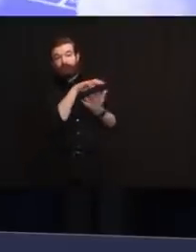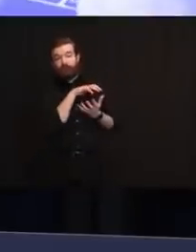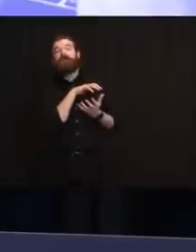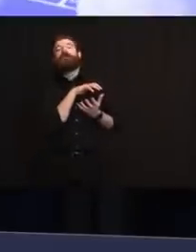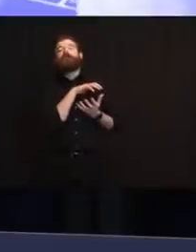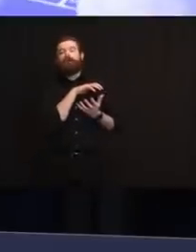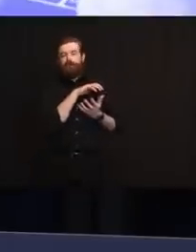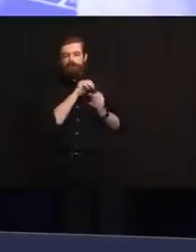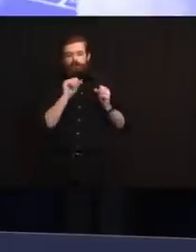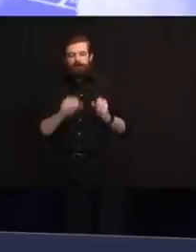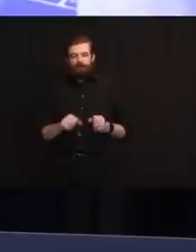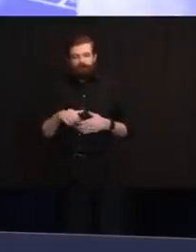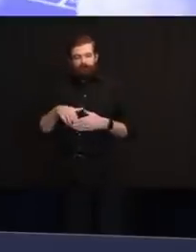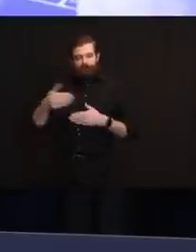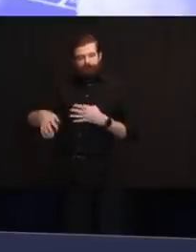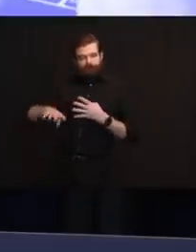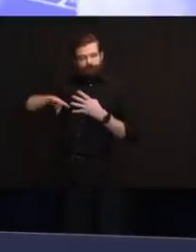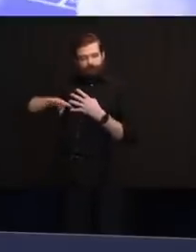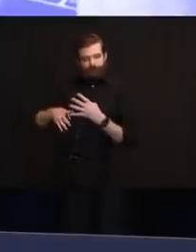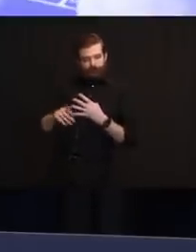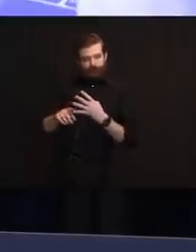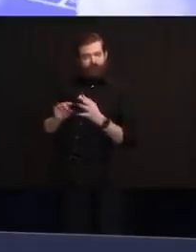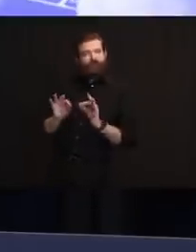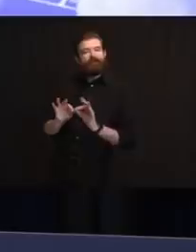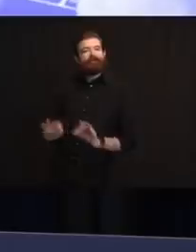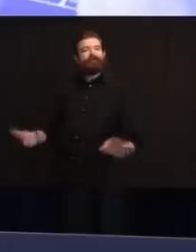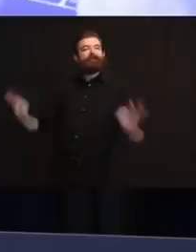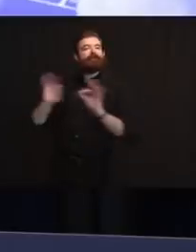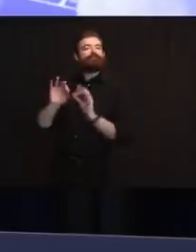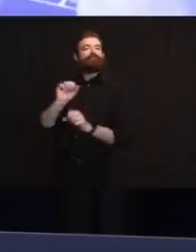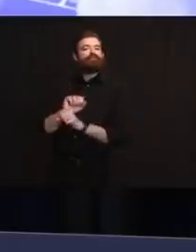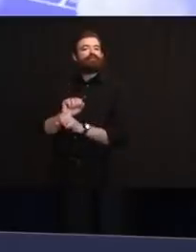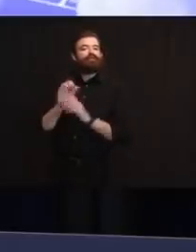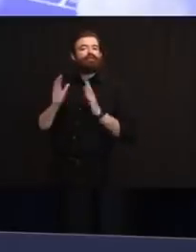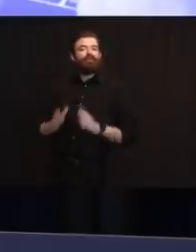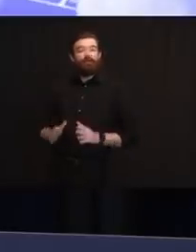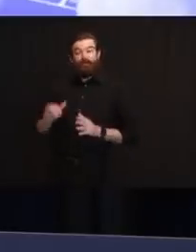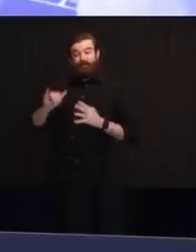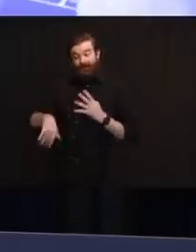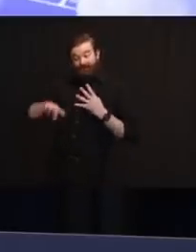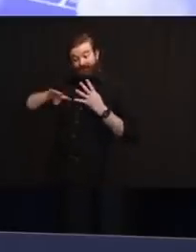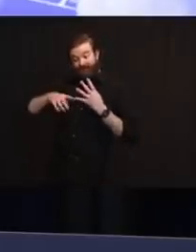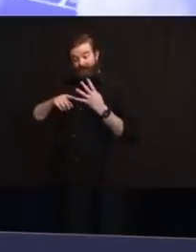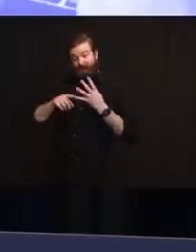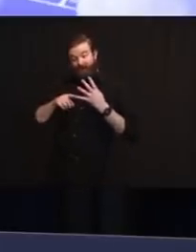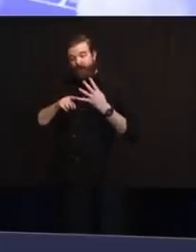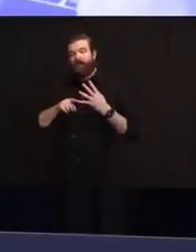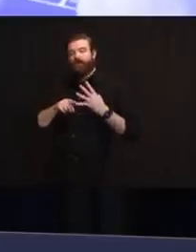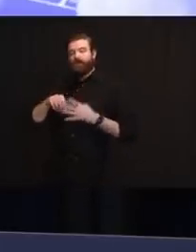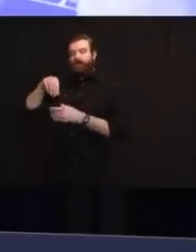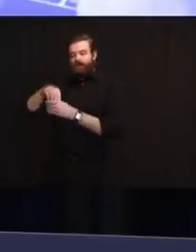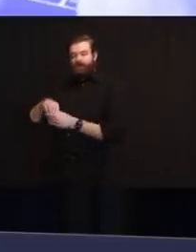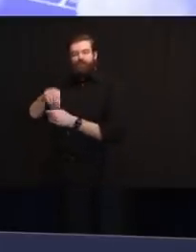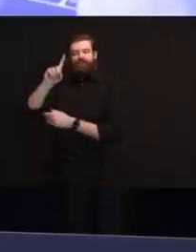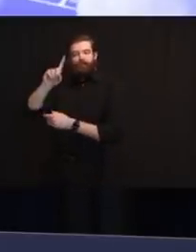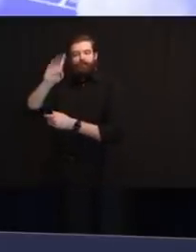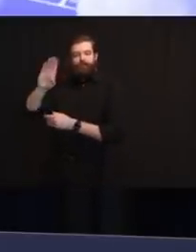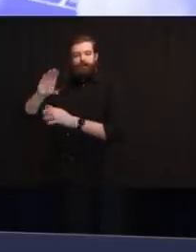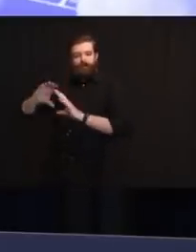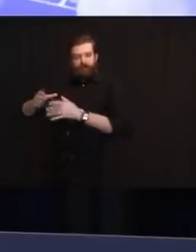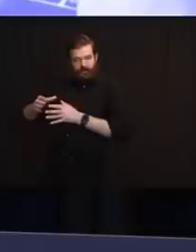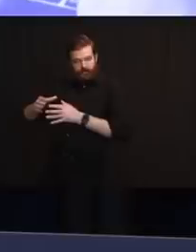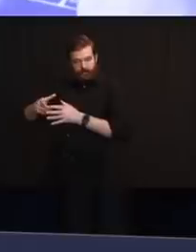1B, will be able to get vaccinated. The next category after 1B is 1C, and they are